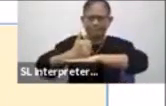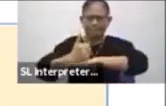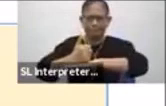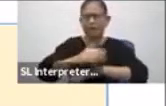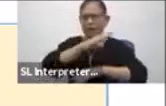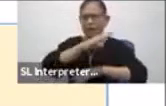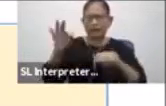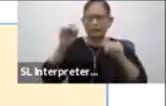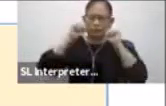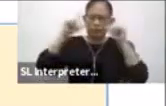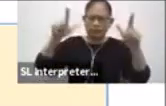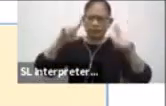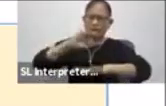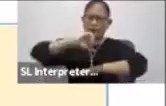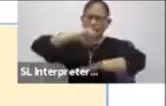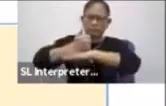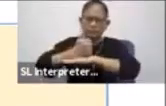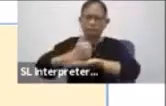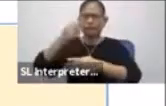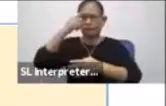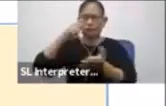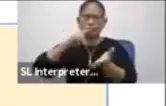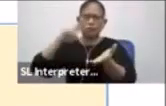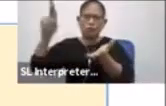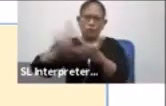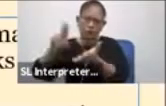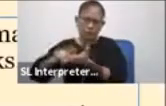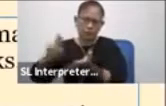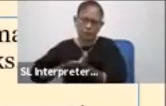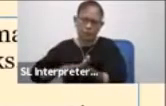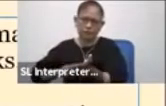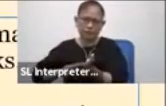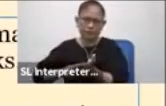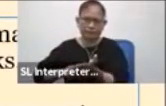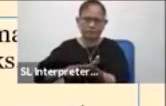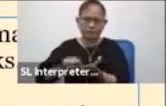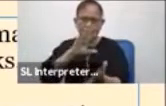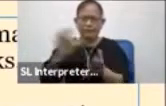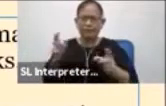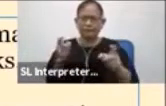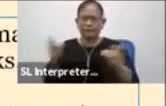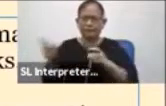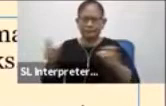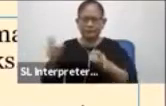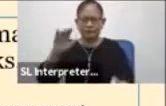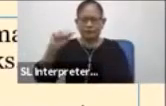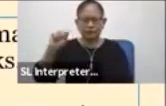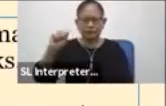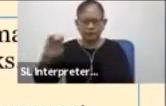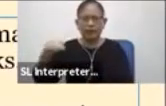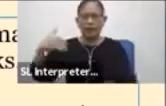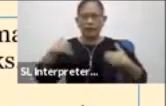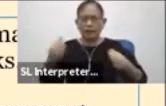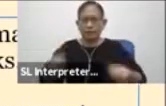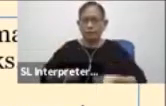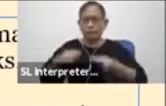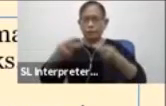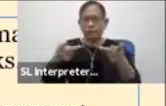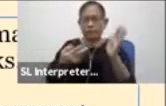and establishment of reporting and case management mechanisms. There are six recommendations that we